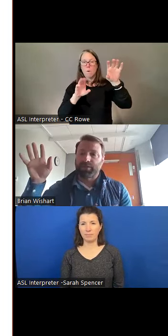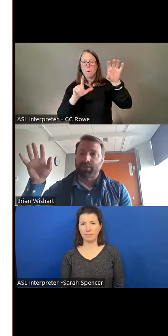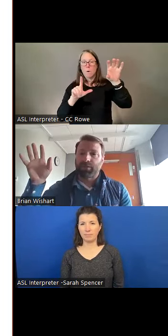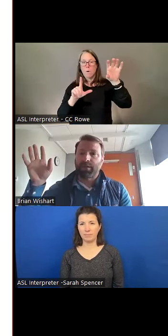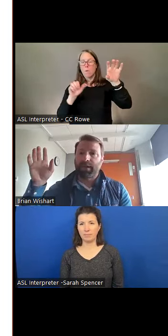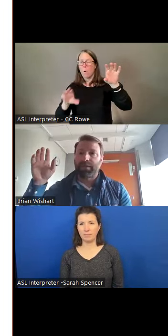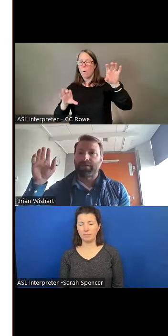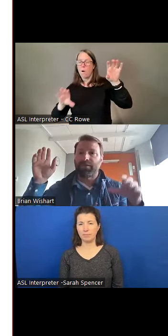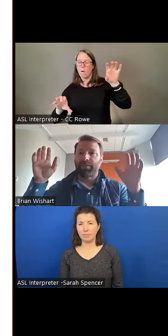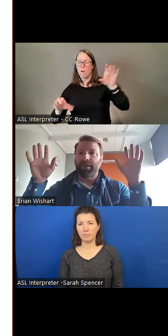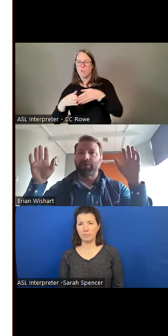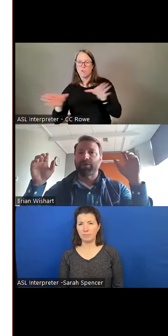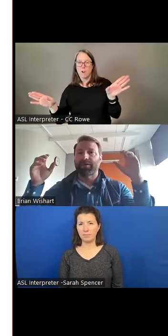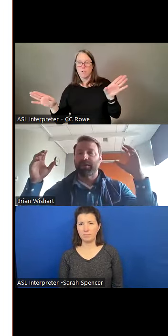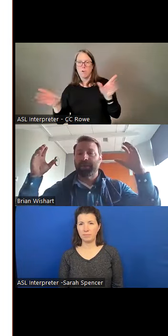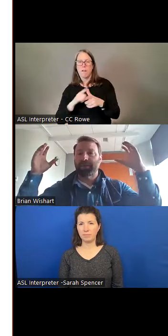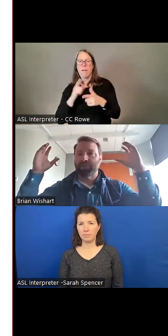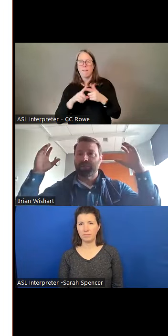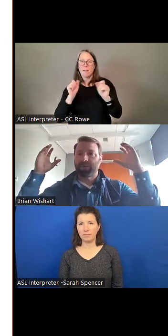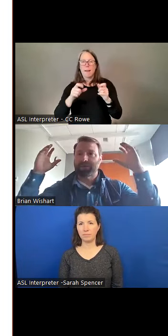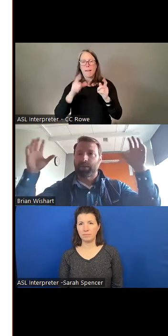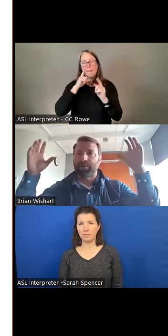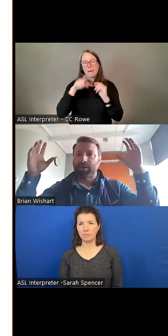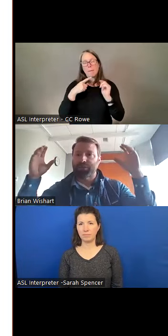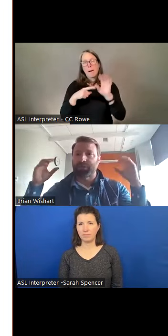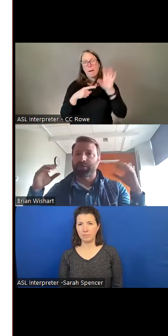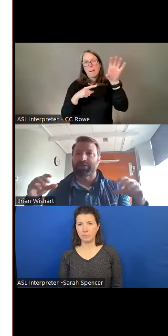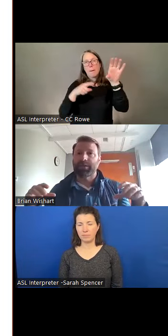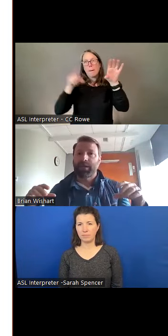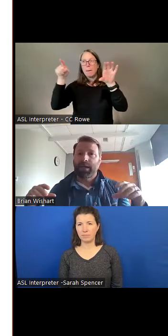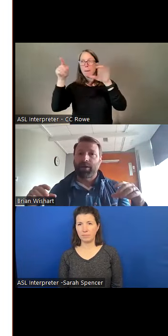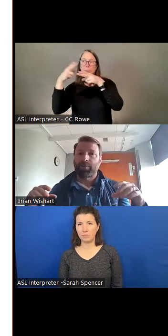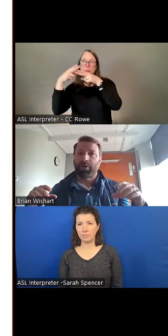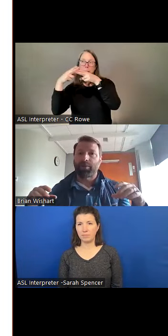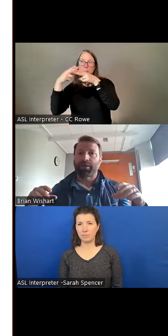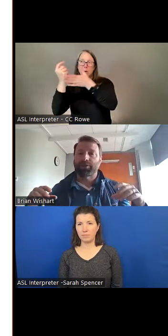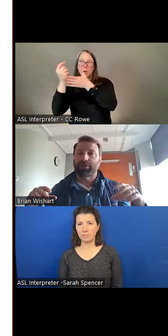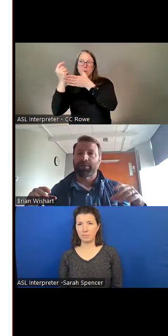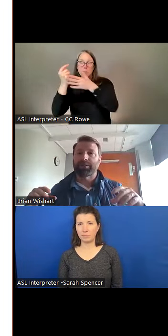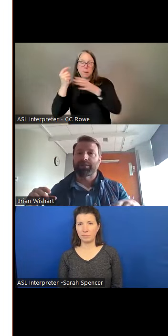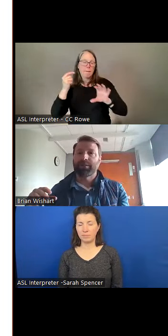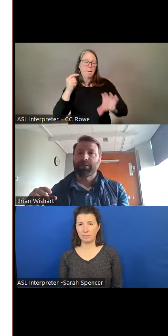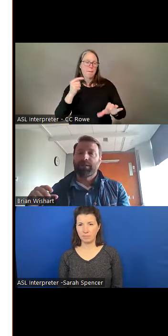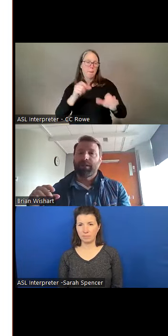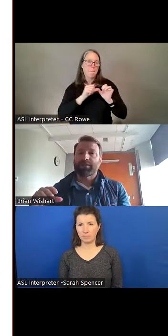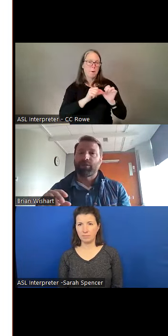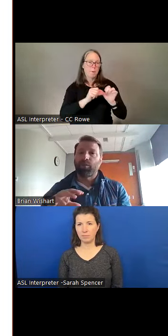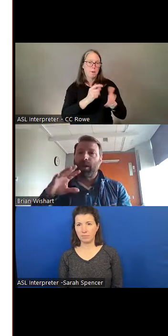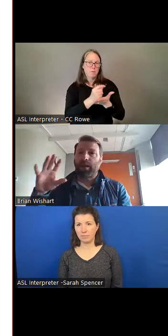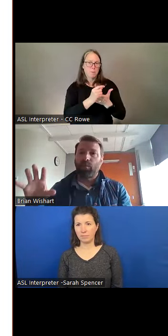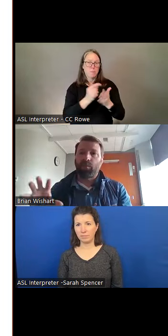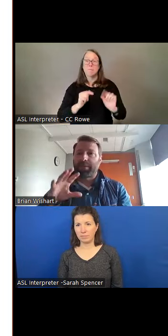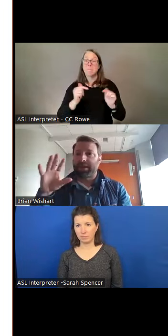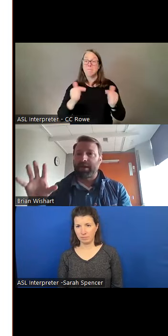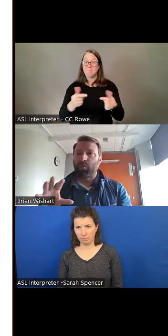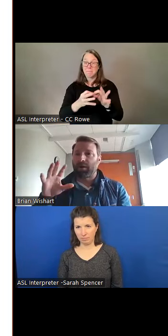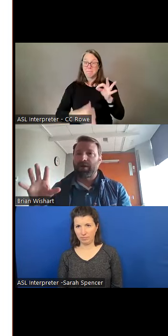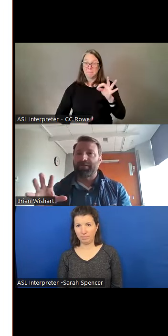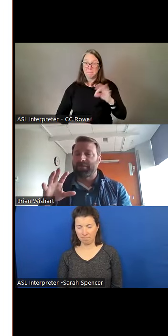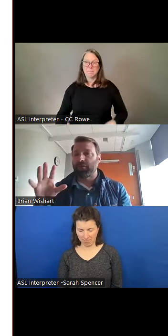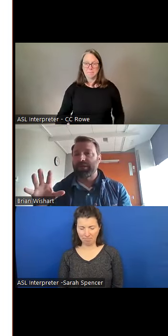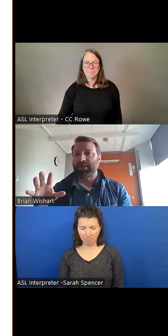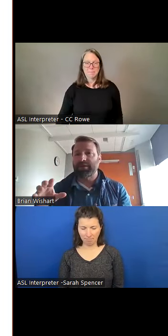generalized tone. And then from there, you can think about sort of our temporary treatments and our permanent treatments. And so depending on